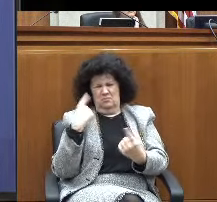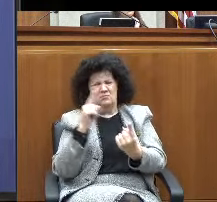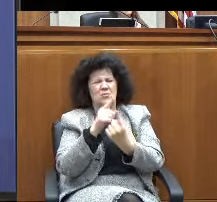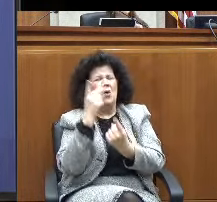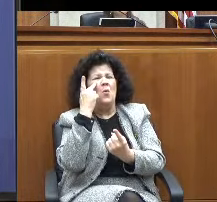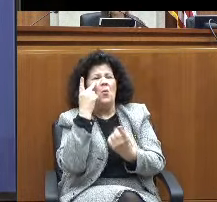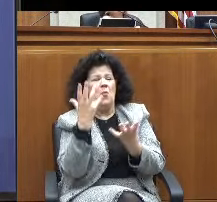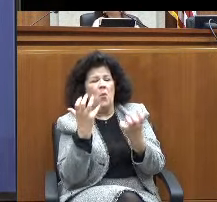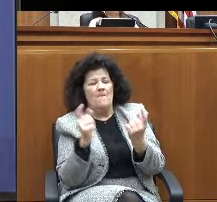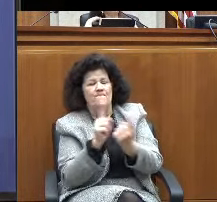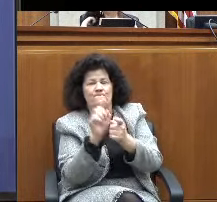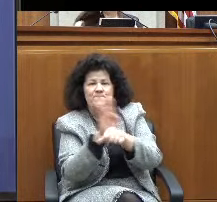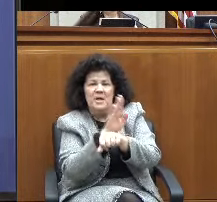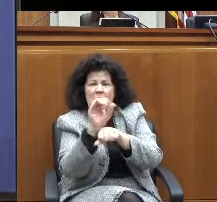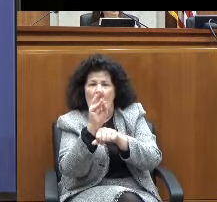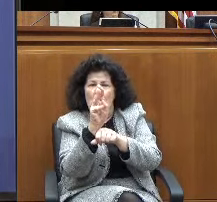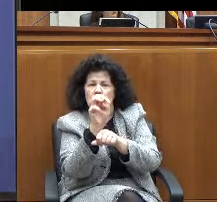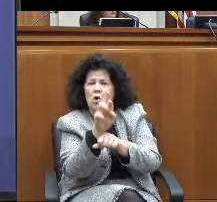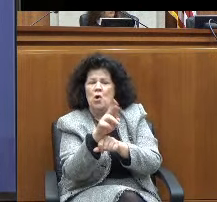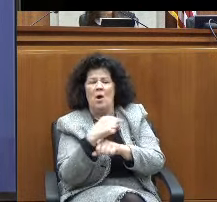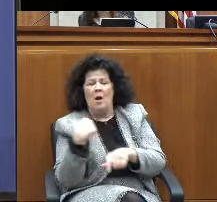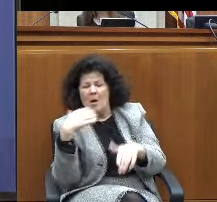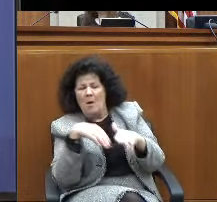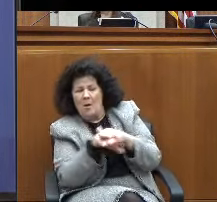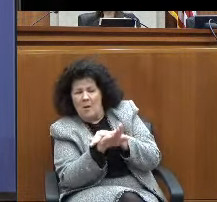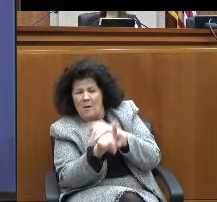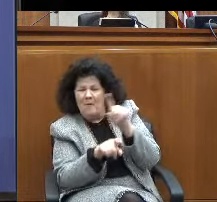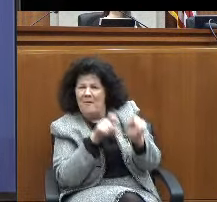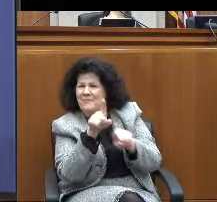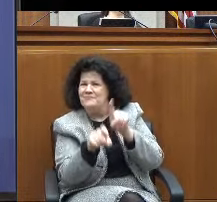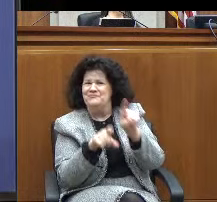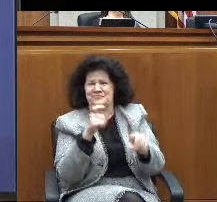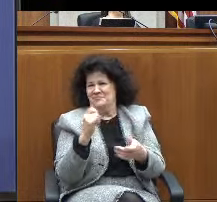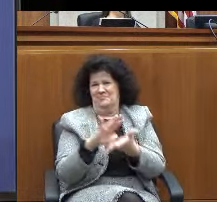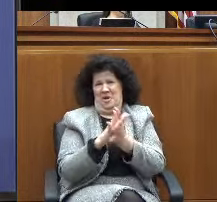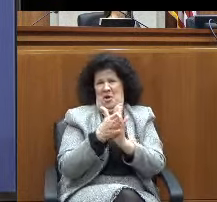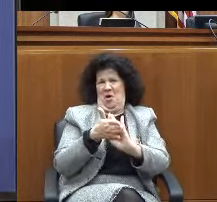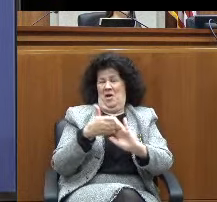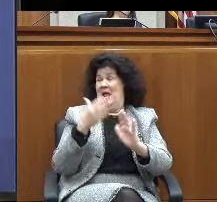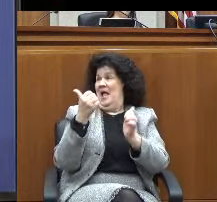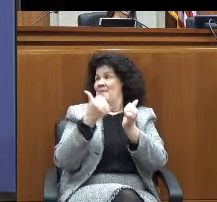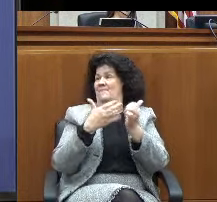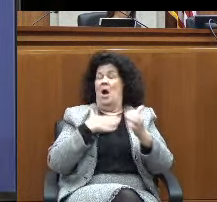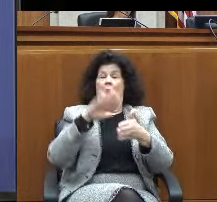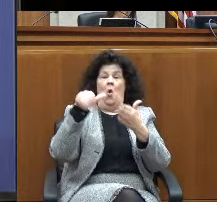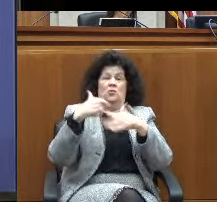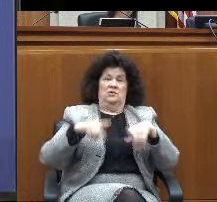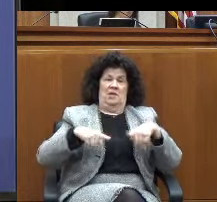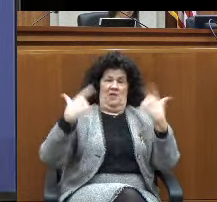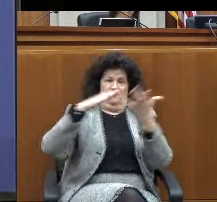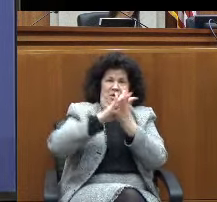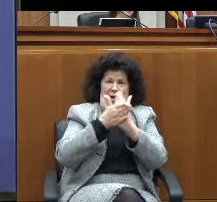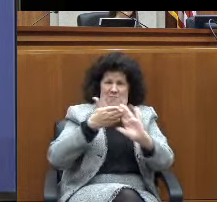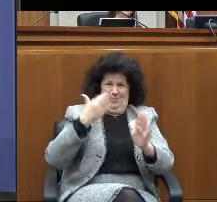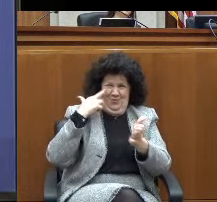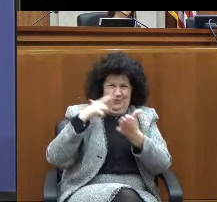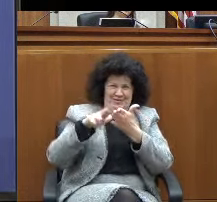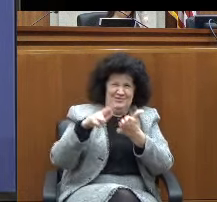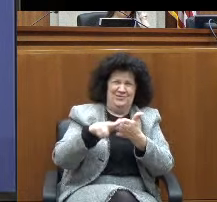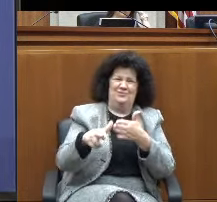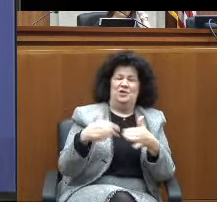the people working there, and I ask questions. So everywhere I go now, it's become part of my research. I was able to